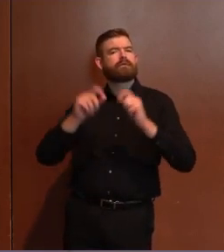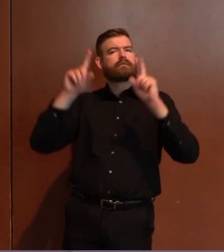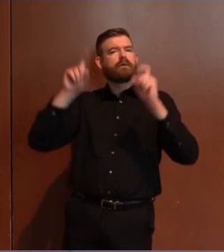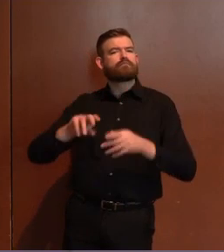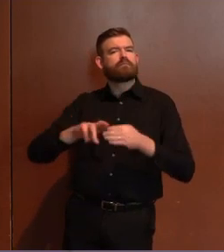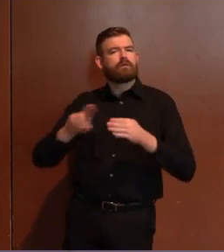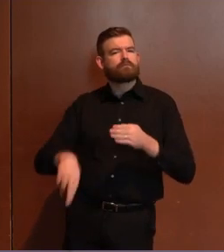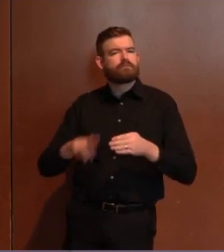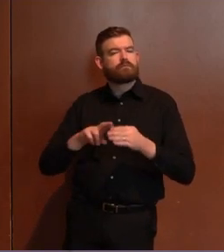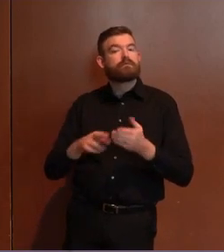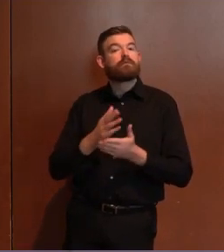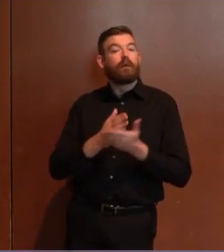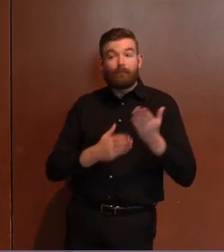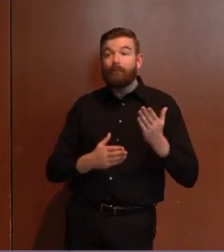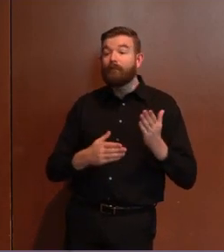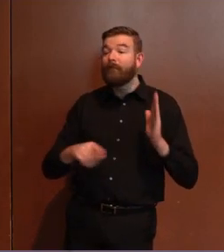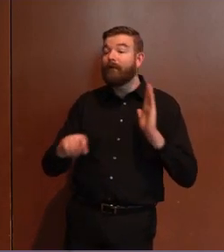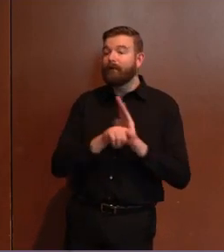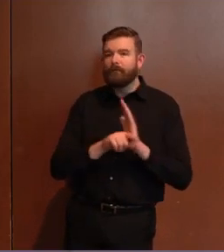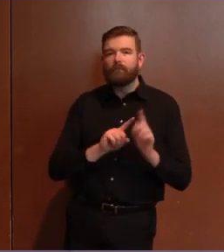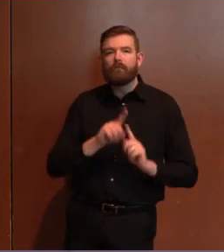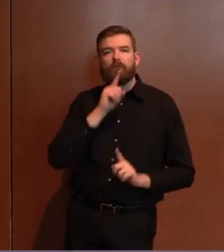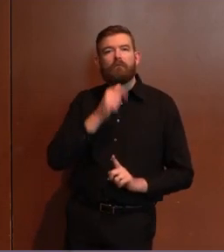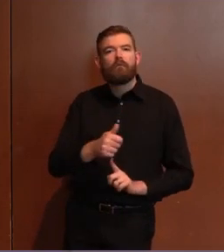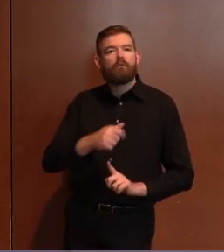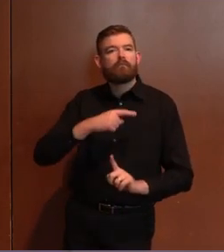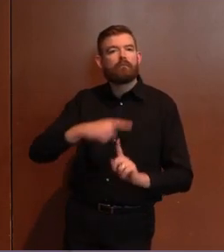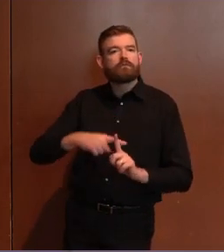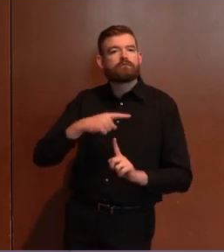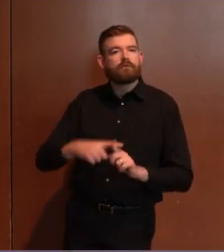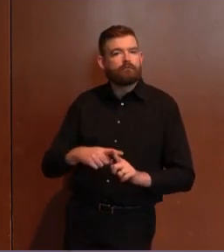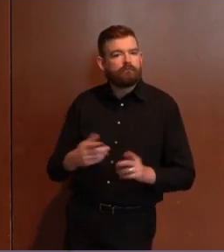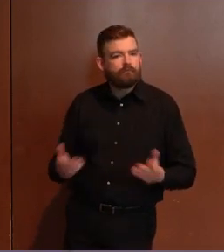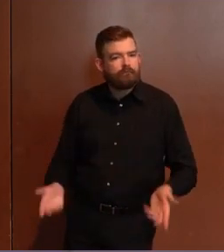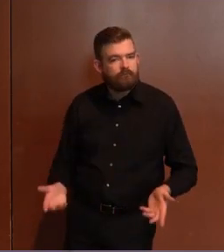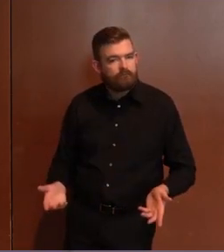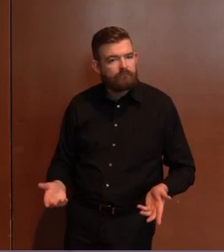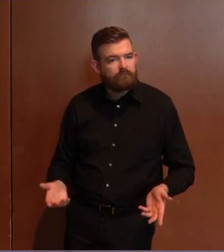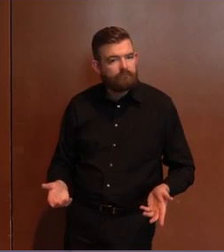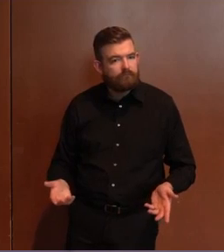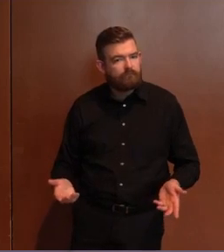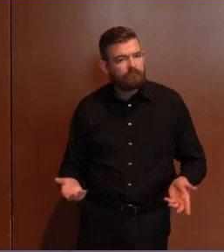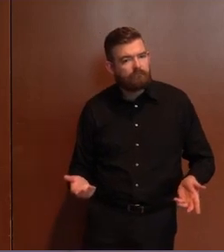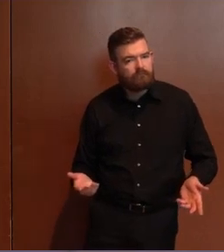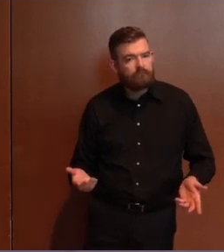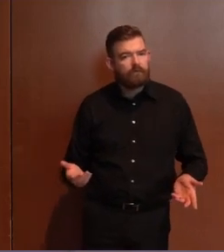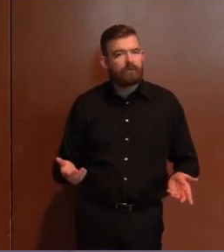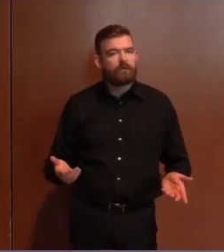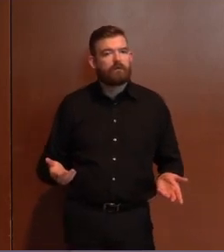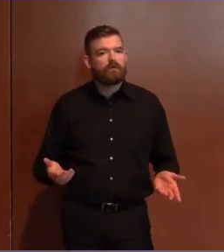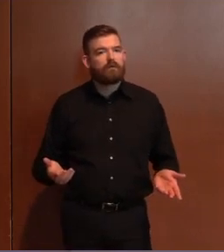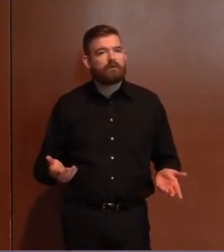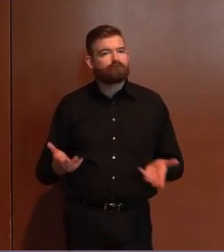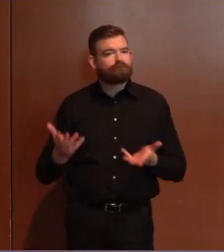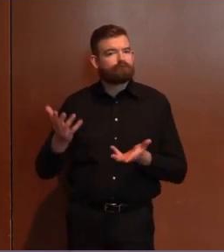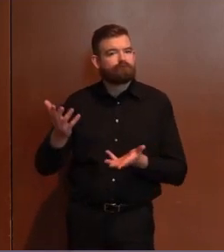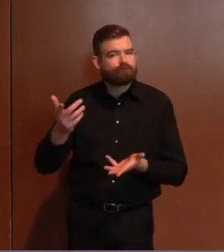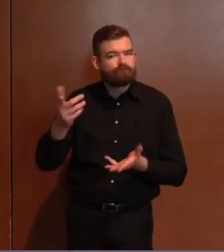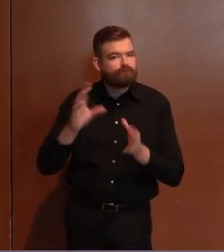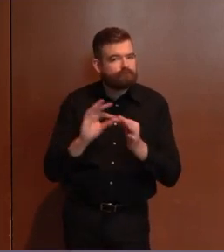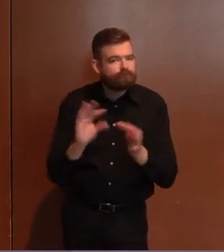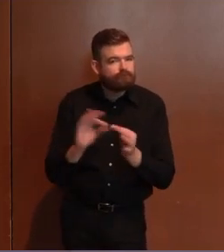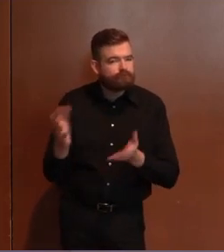think the suggestion is something like 30% of COVID patients are testing negative. Do you have any thoughts about just that generally and how that might affect